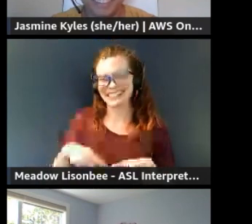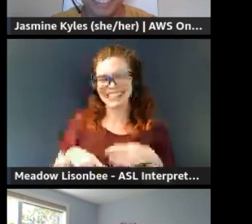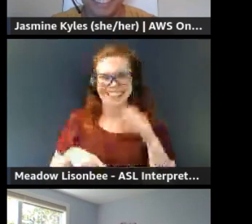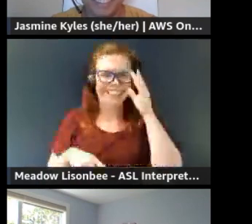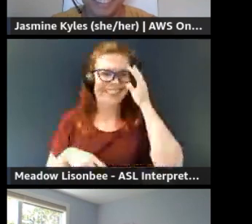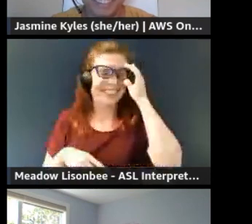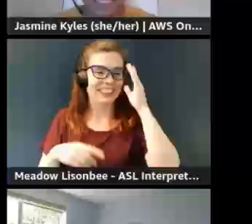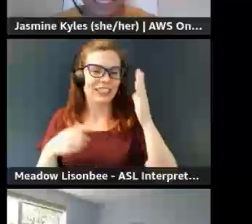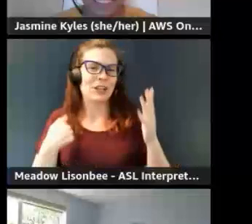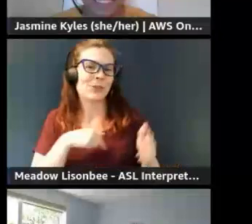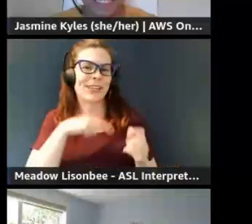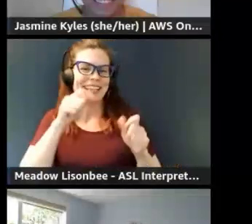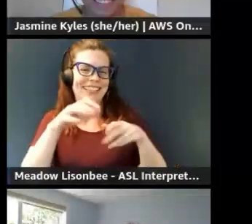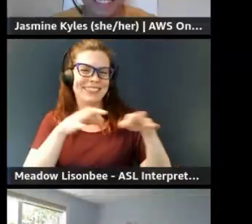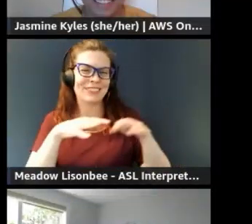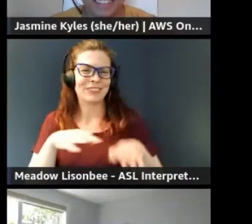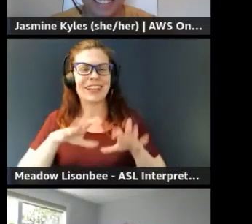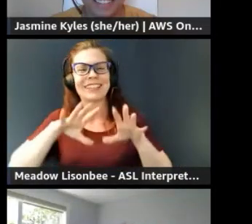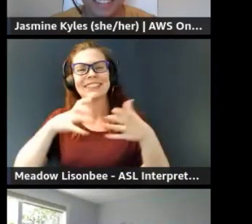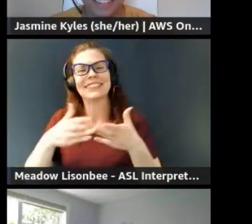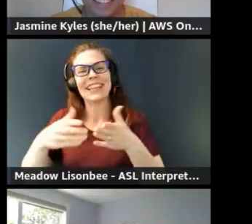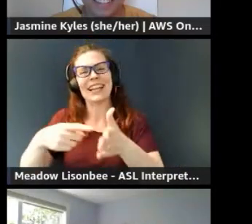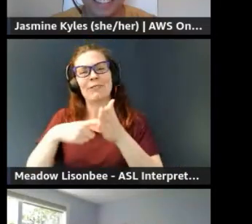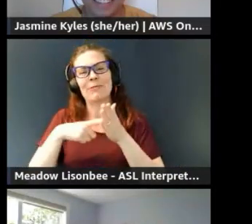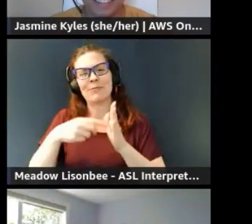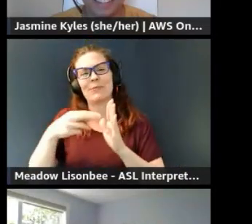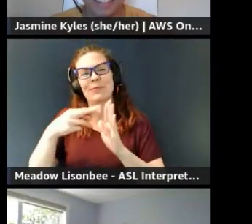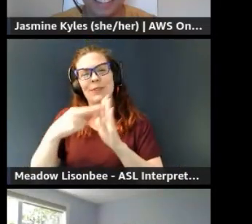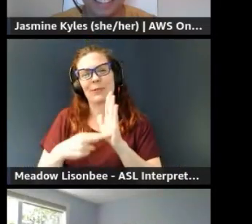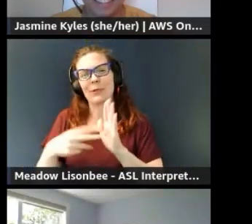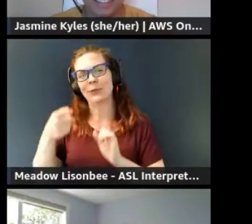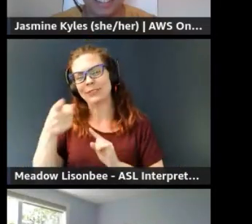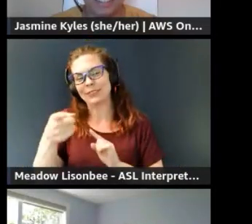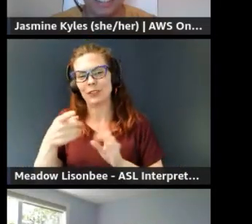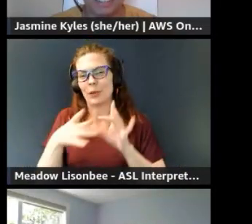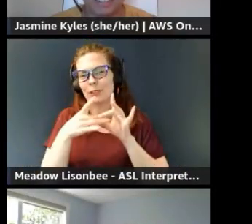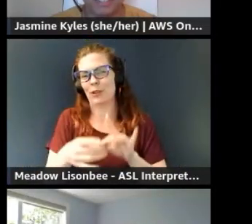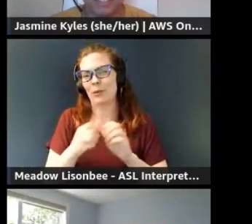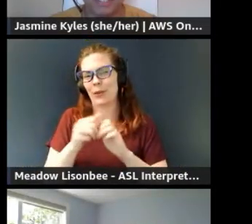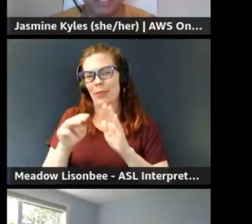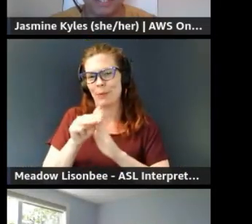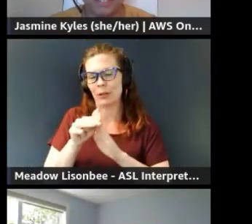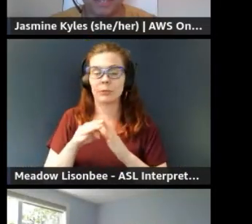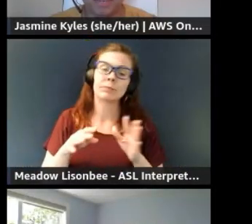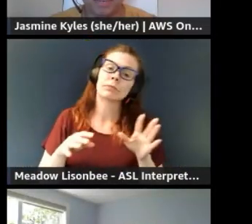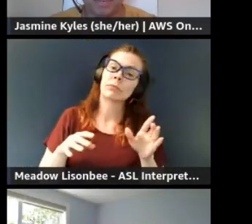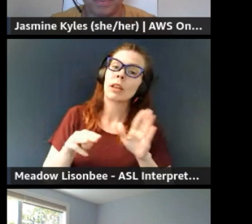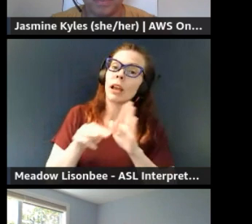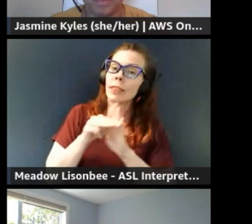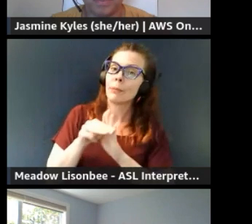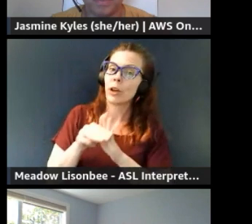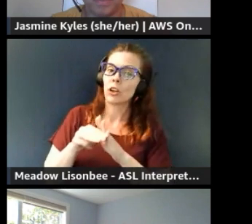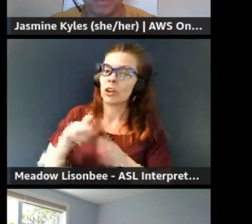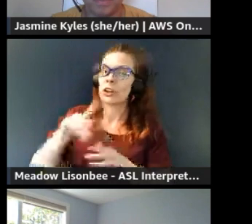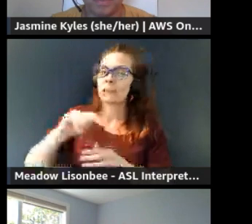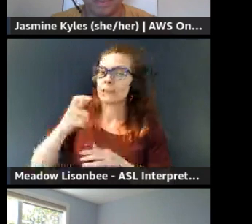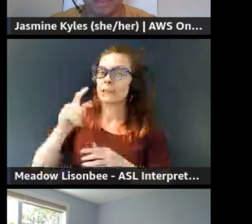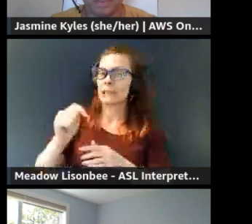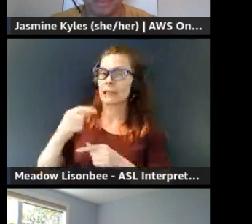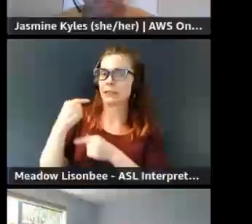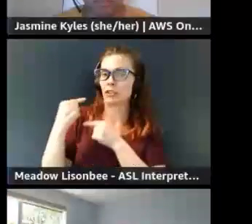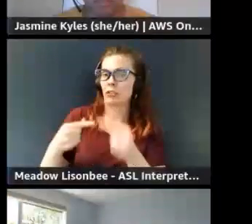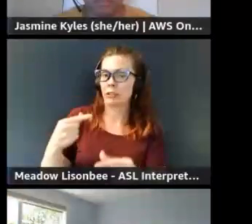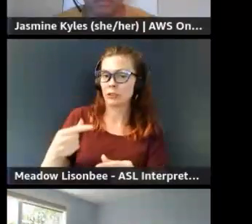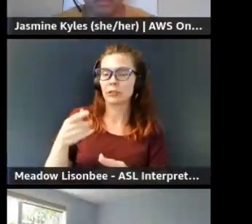We can define a set of parameters associated with this model. And the model, it's a text generation model, right? So it's going to